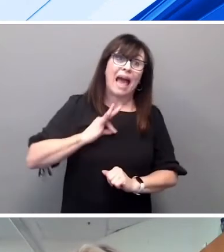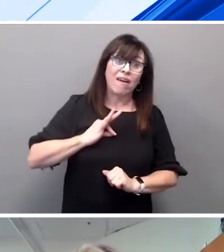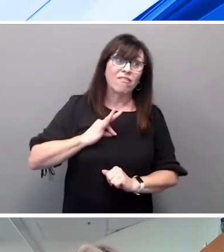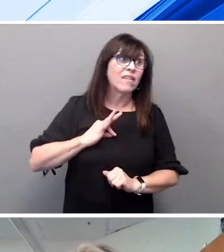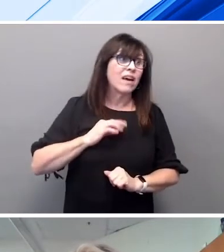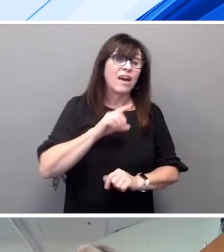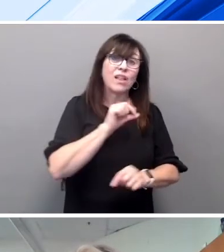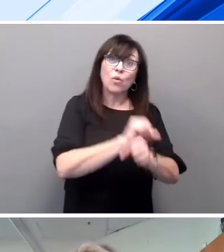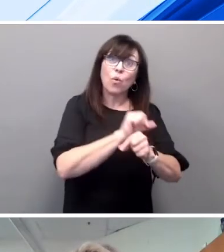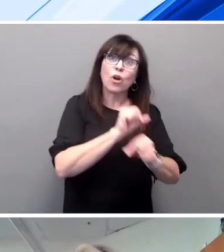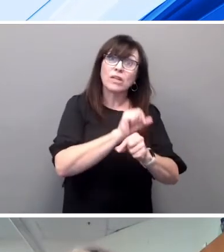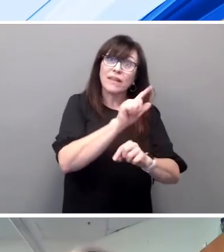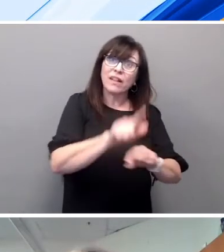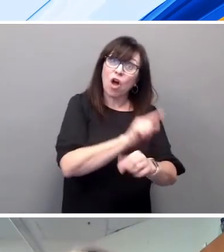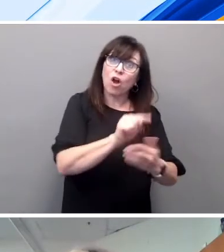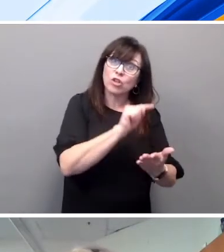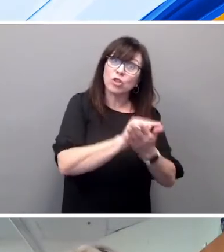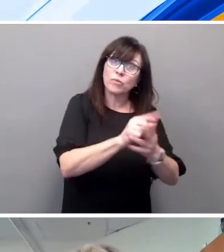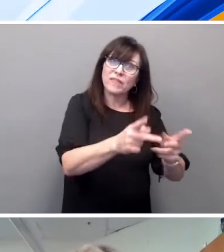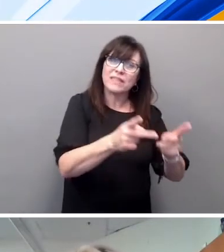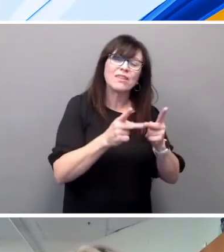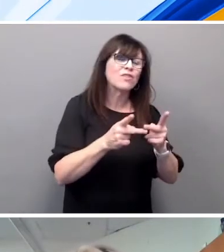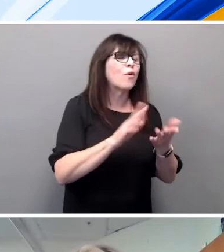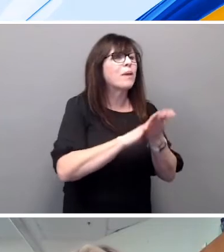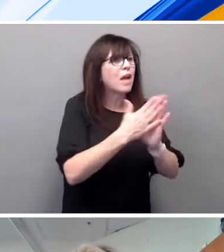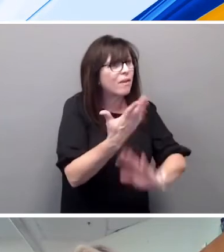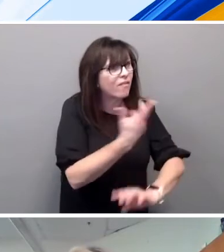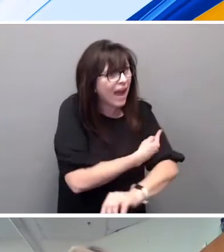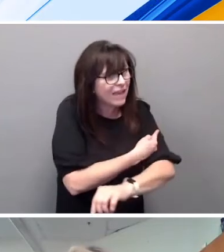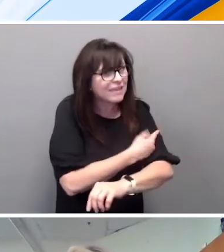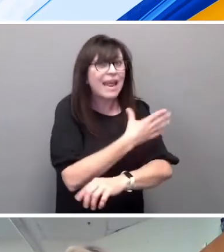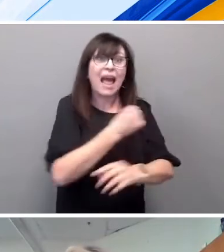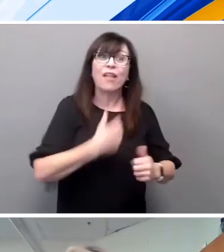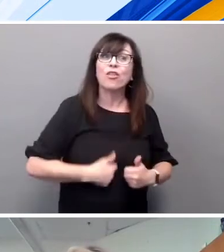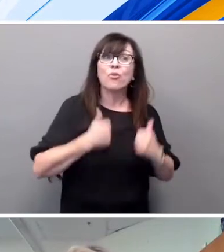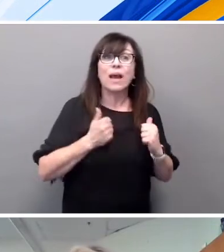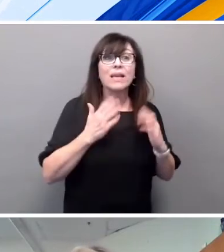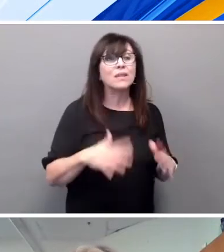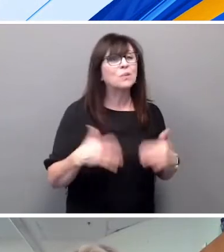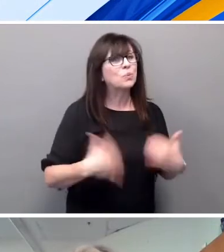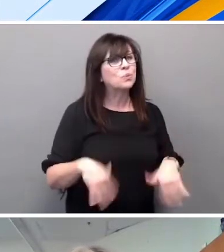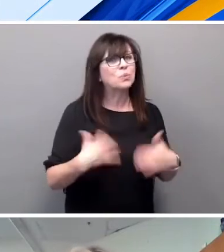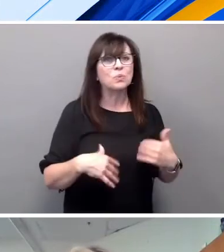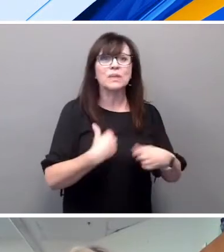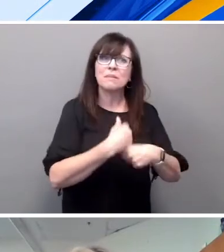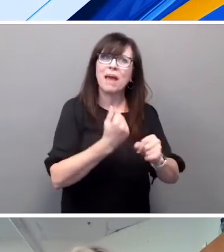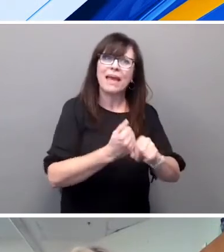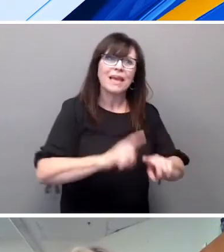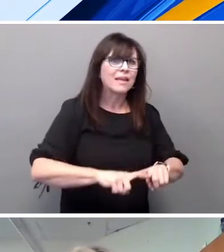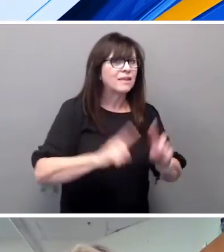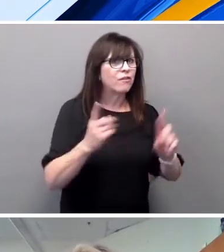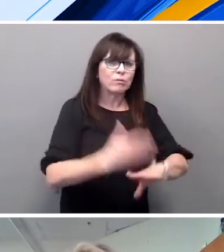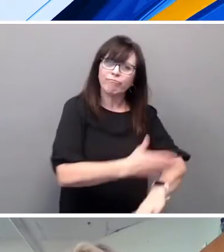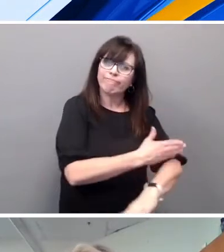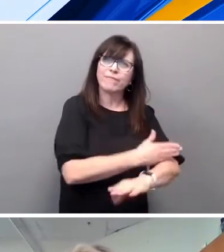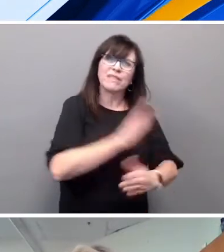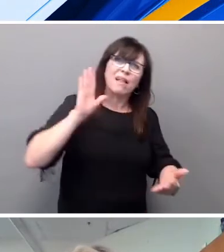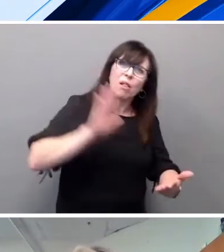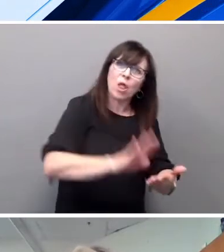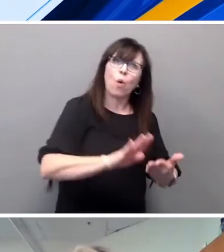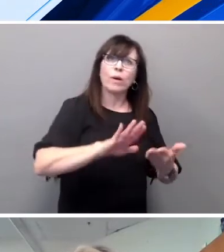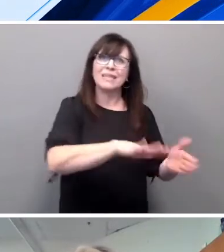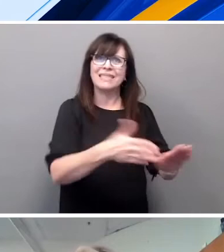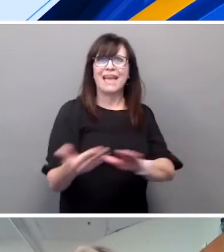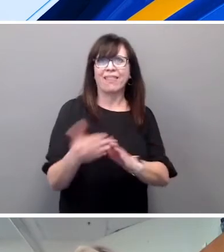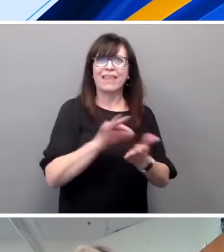facilities for getting vaccinated and those residents, because it's making a difference in the lower death count. And I'm really proud to